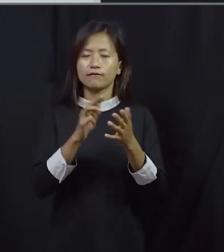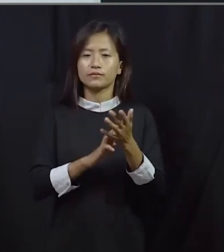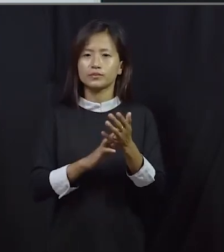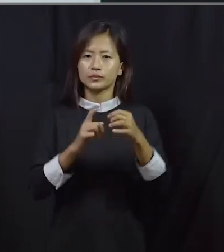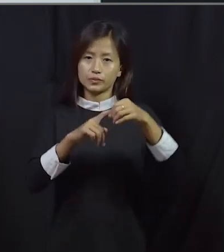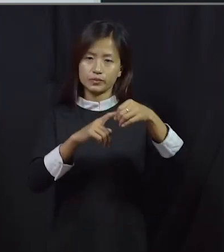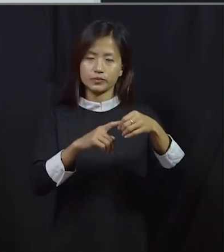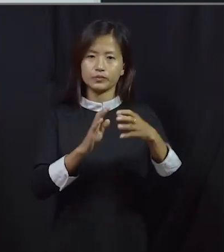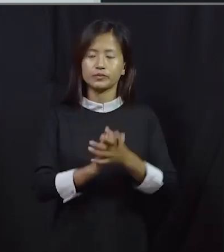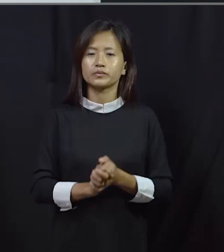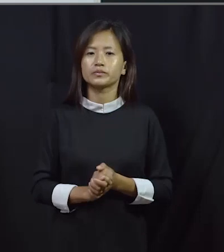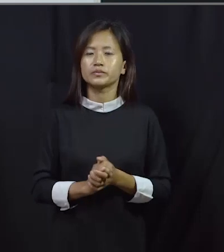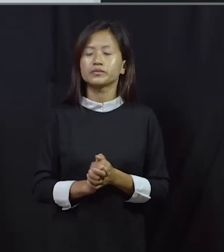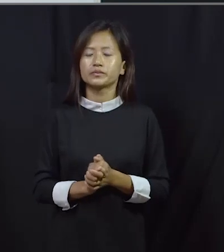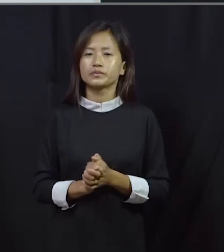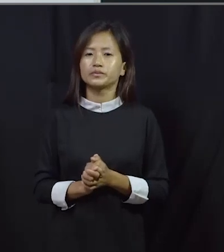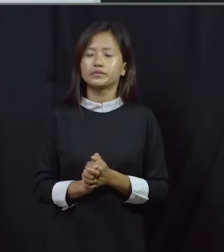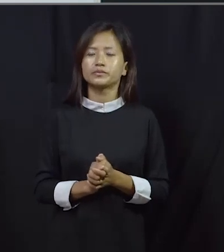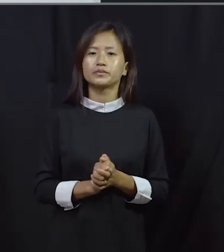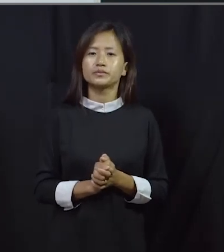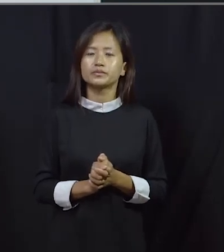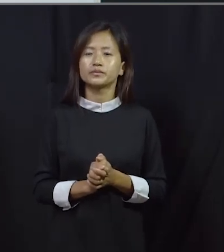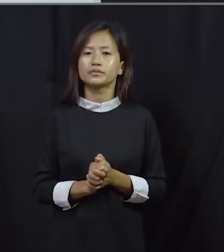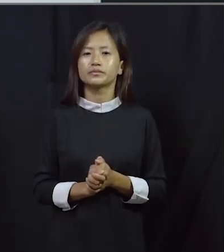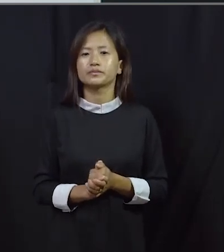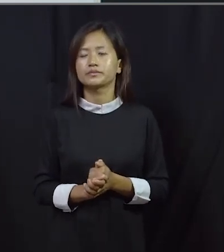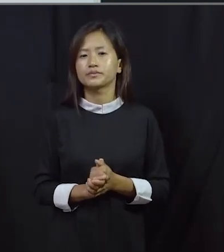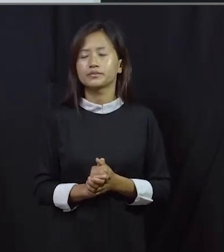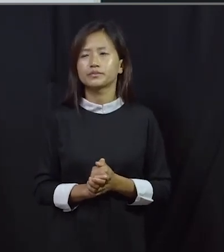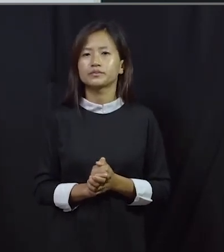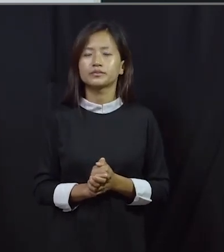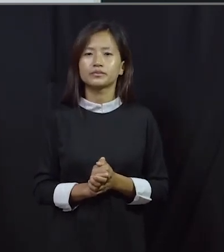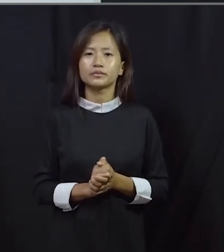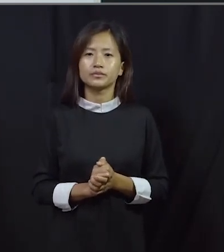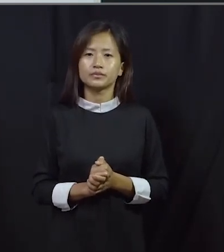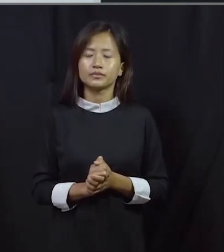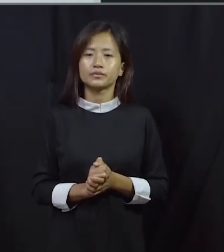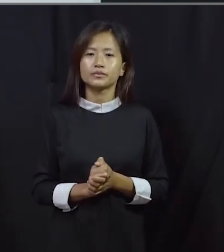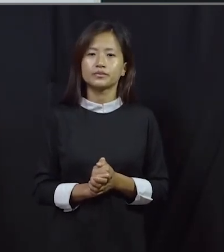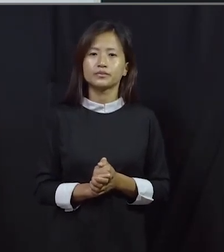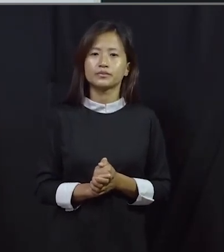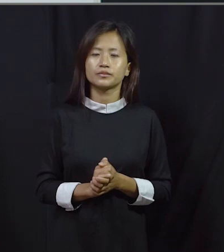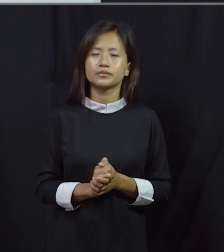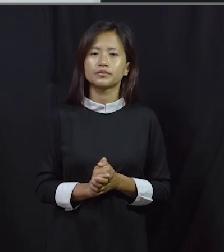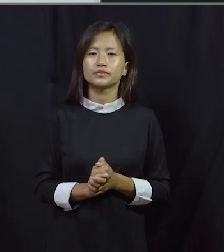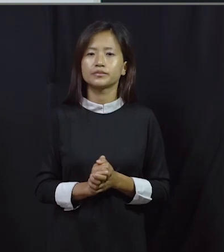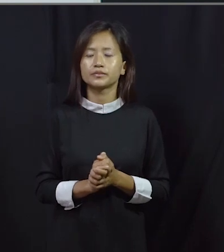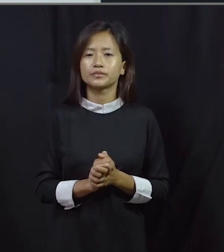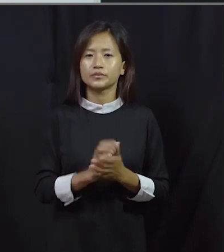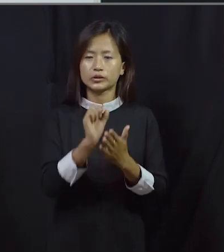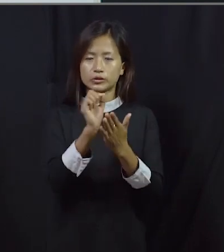have 7 fundamental quantities. So let me write. So serial number. So 1, 2,